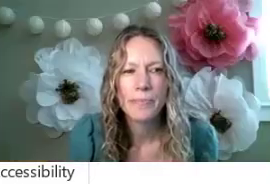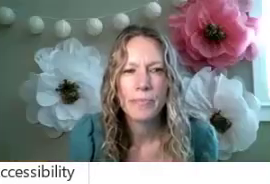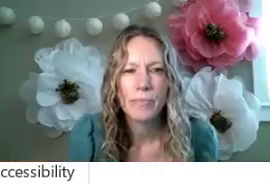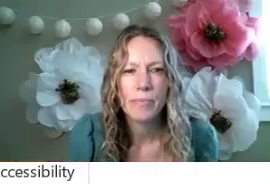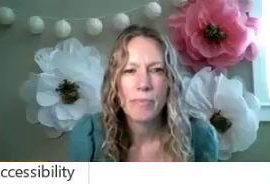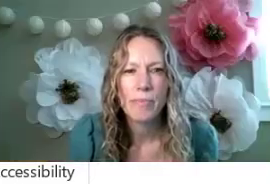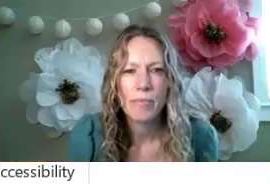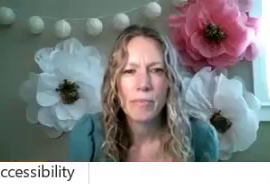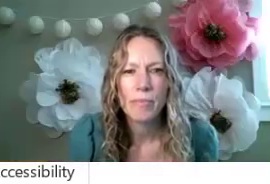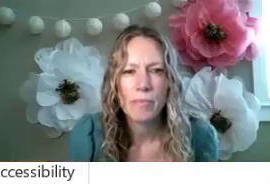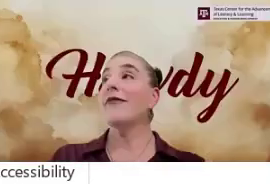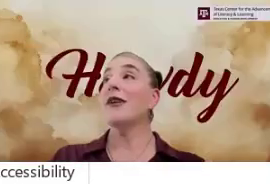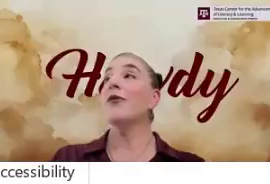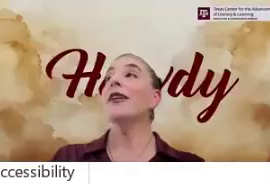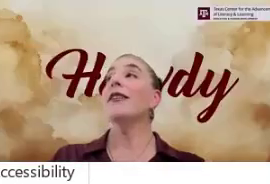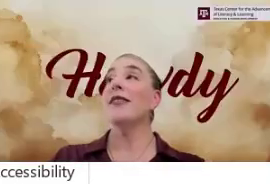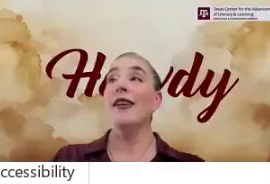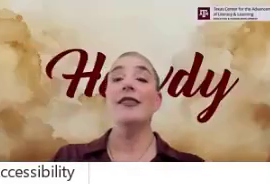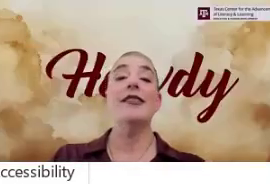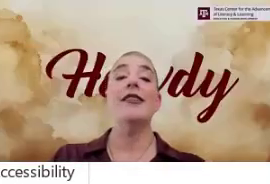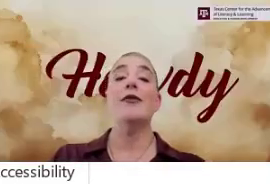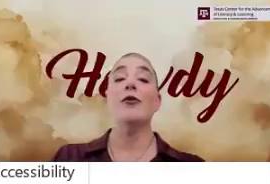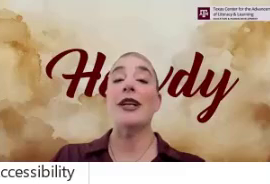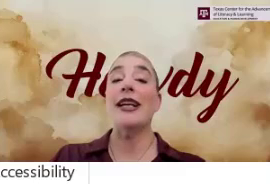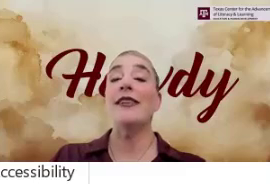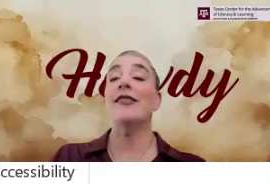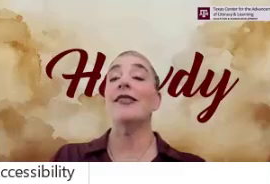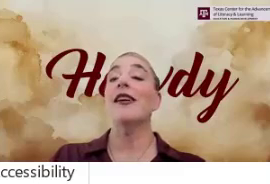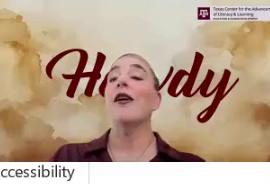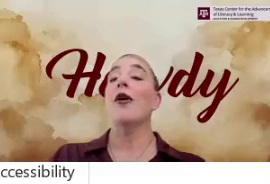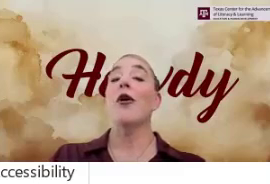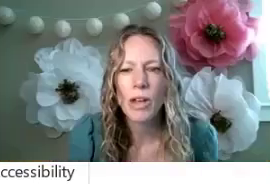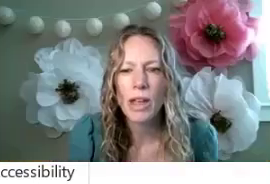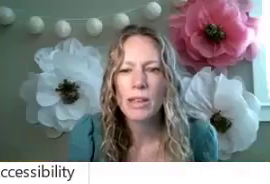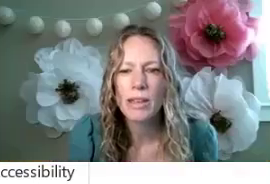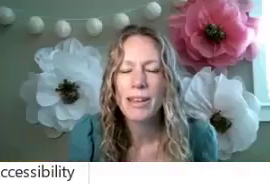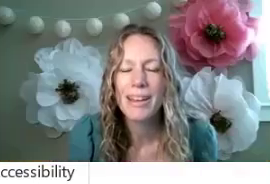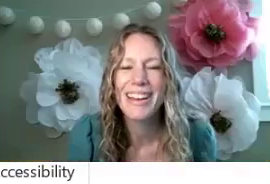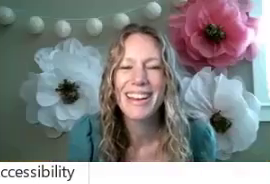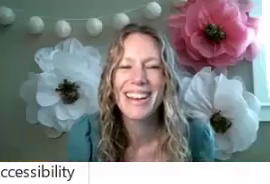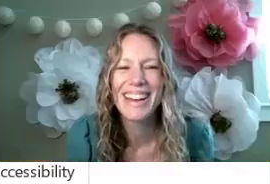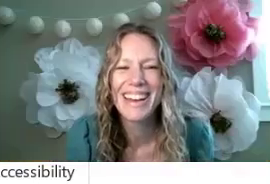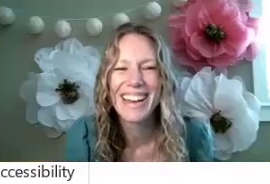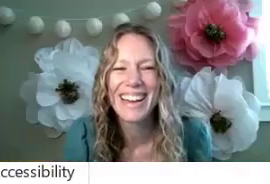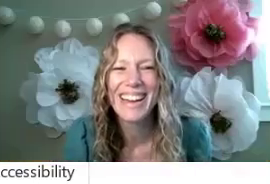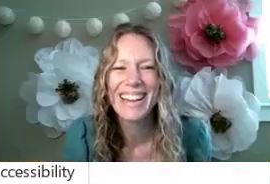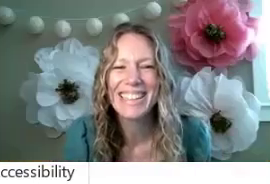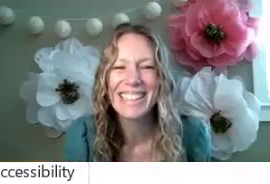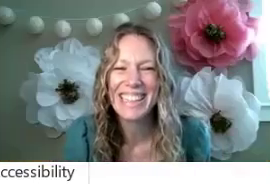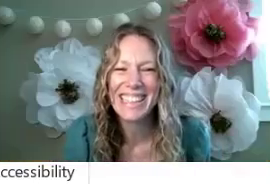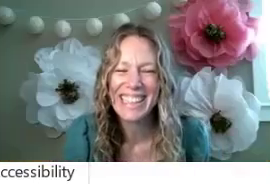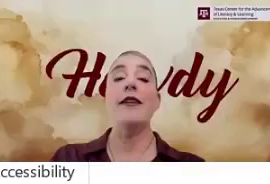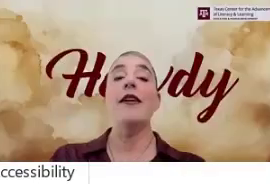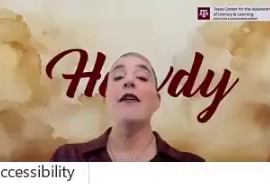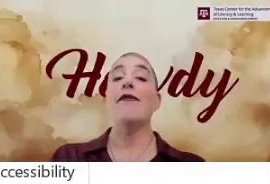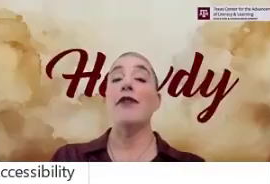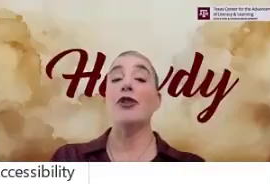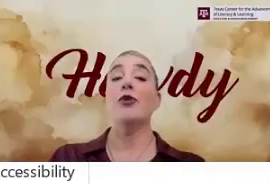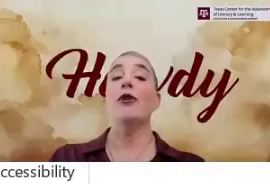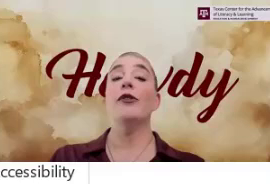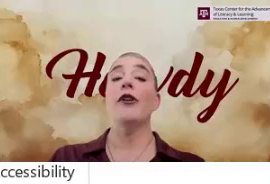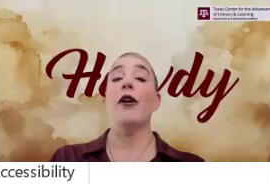it reads the title. I think what it does is it reads Okay. whatever the title is, right? Oh, that's so good.